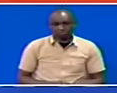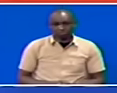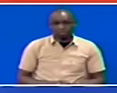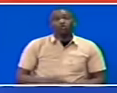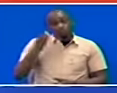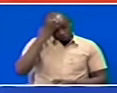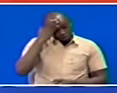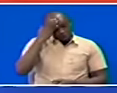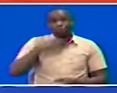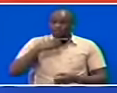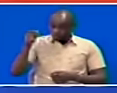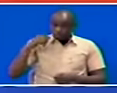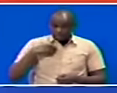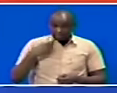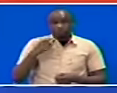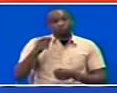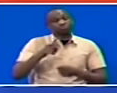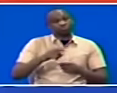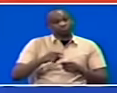Mwanake mnajua tunakwenda kuwinda chui.